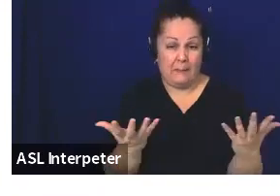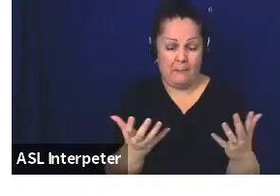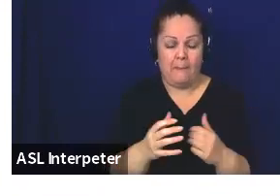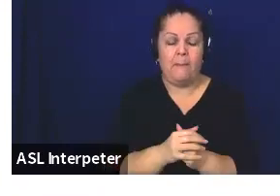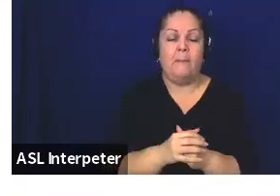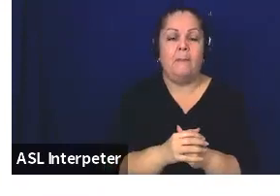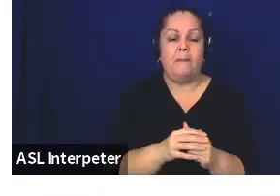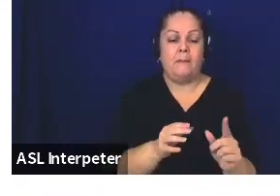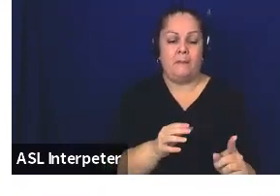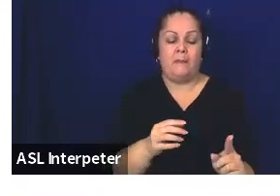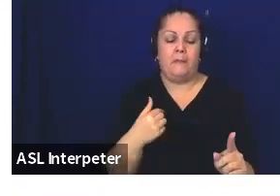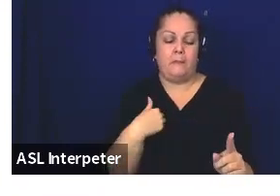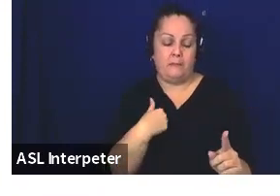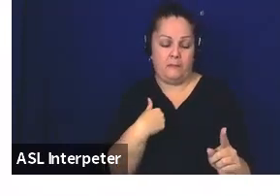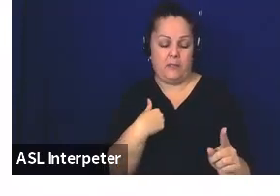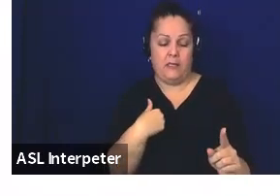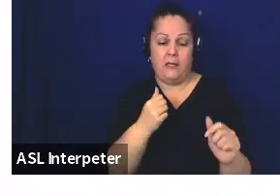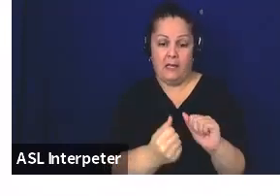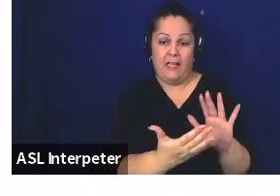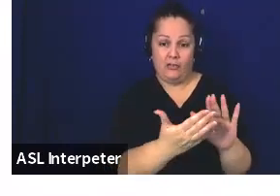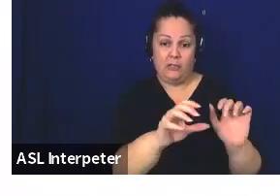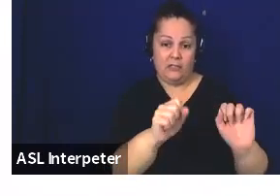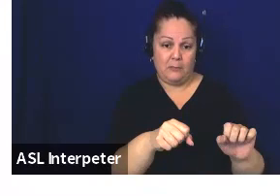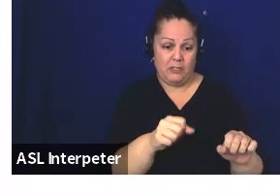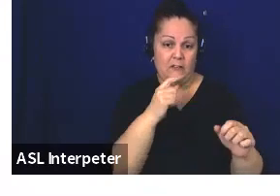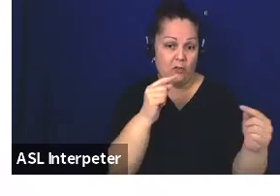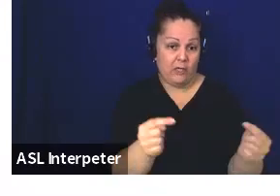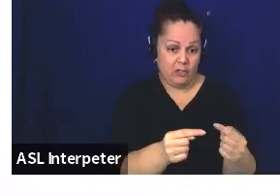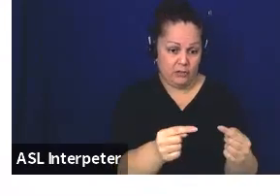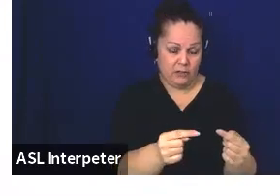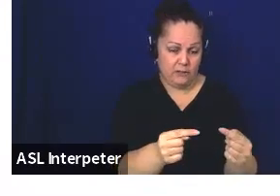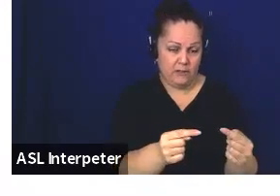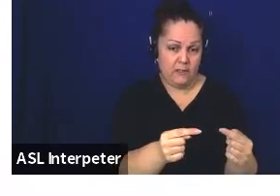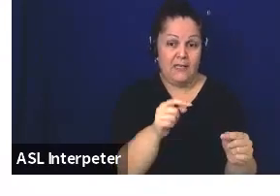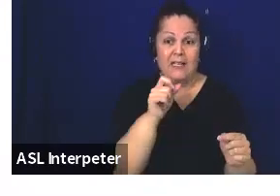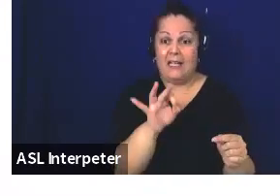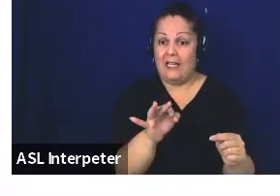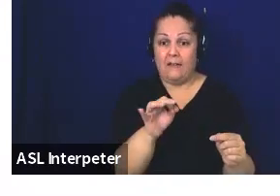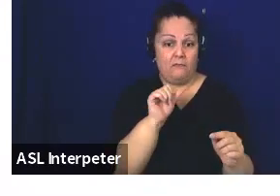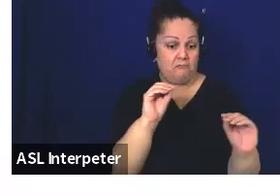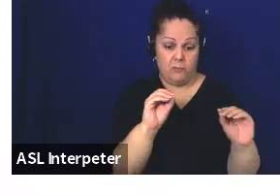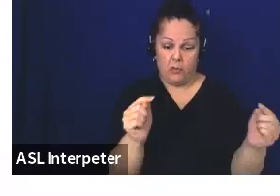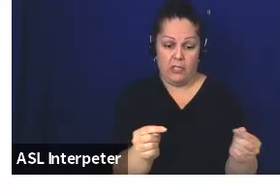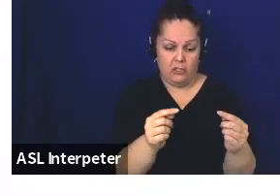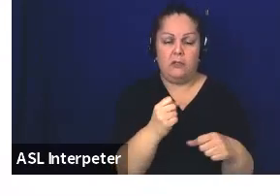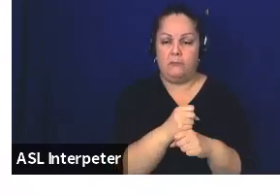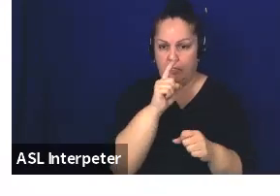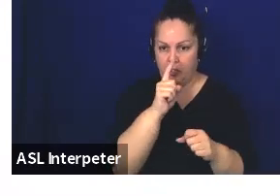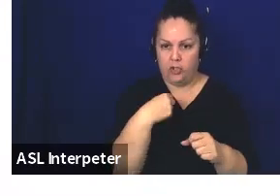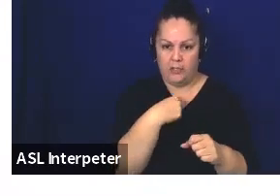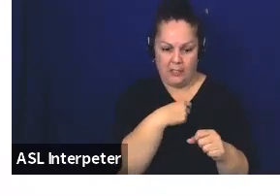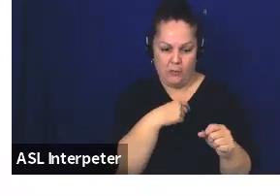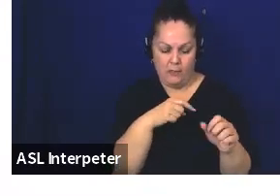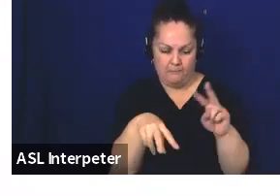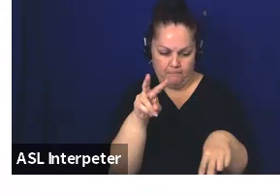that the stakeholder addresses the potential for injuries. And if there are any injuries, making sure that we're assessing for